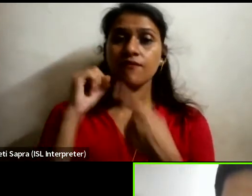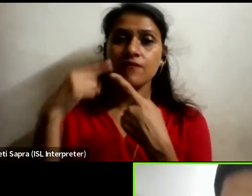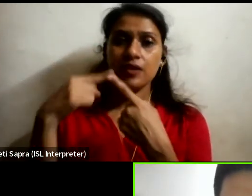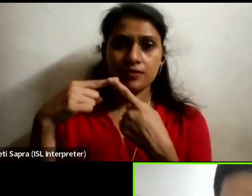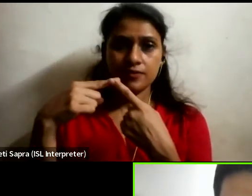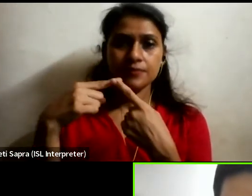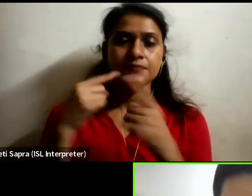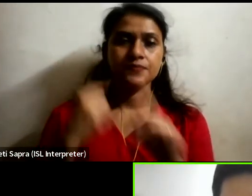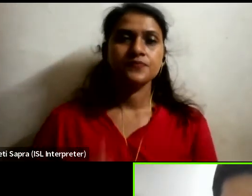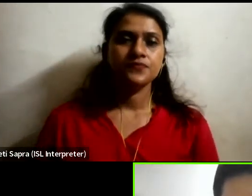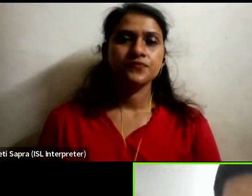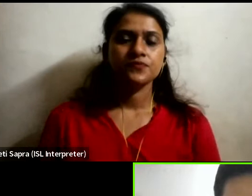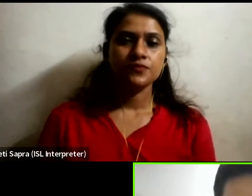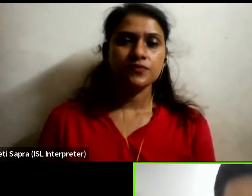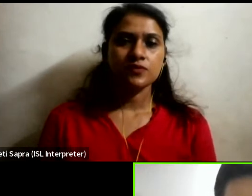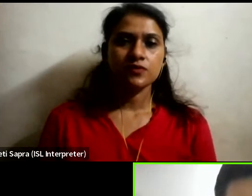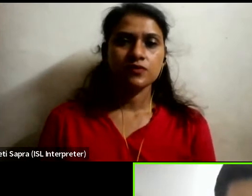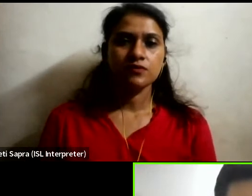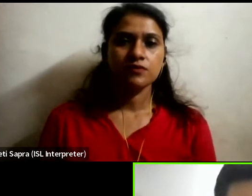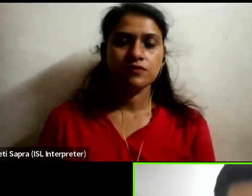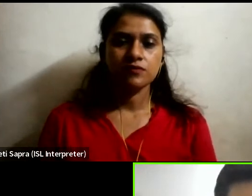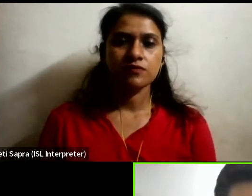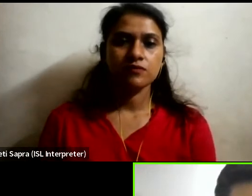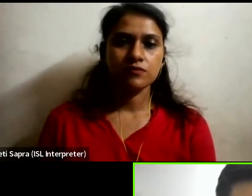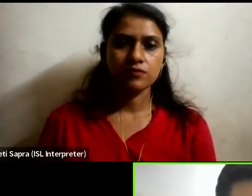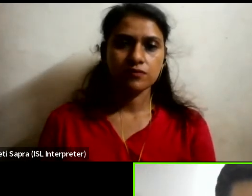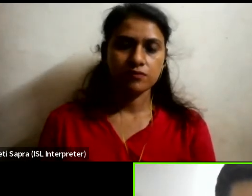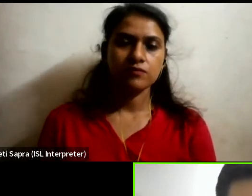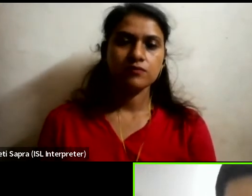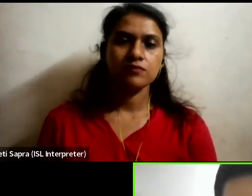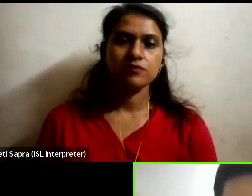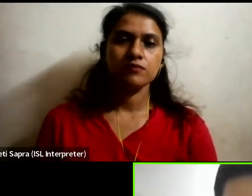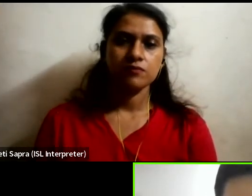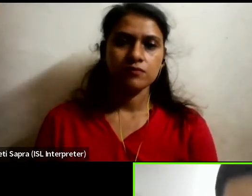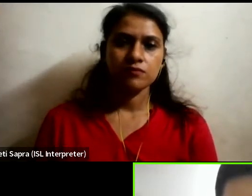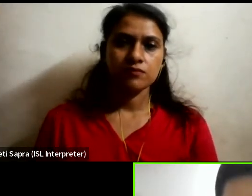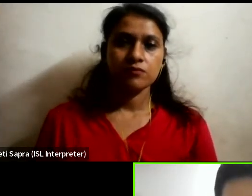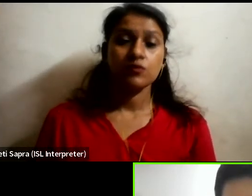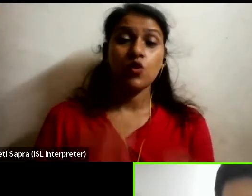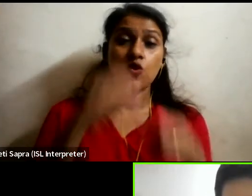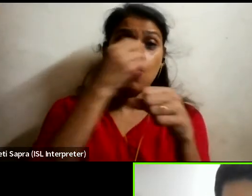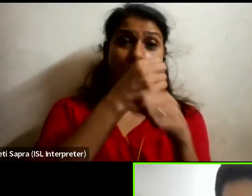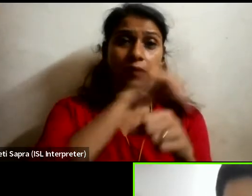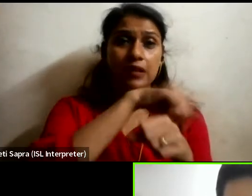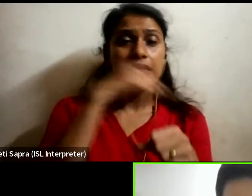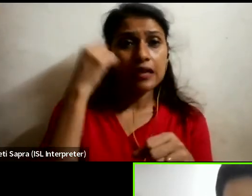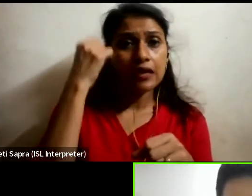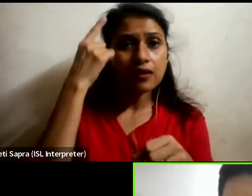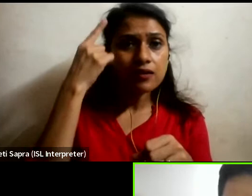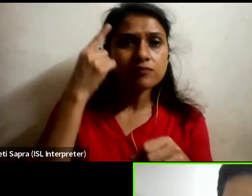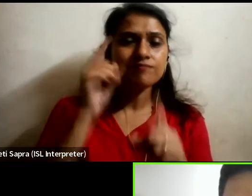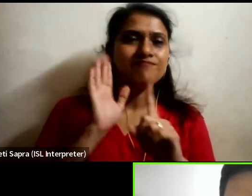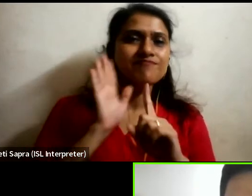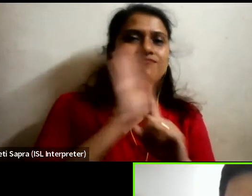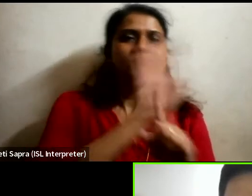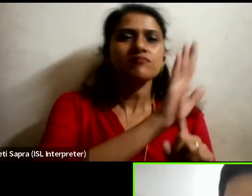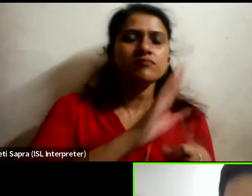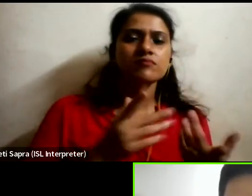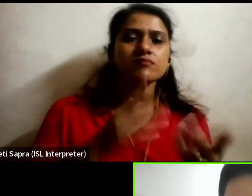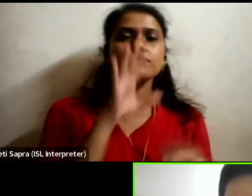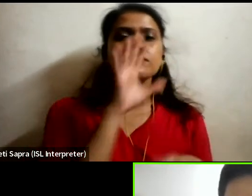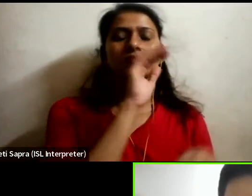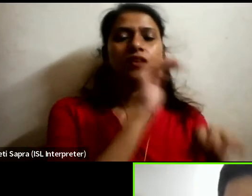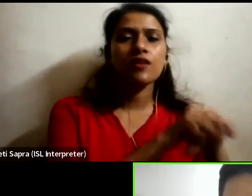is, how do you get the government to basically notify this? I think it has to be driven